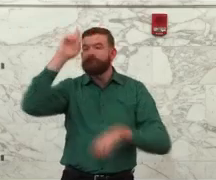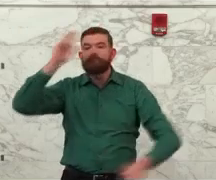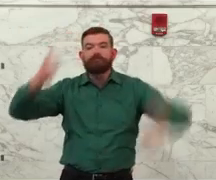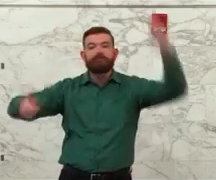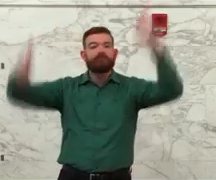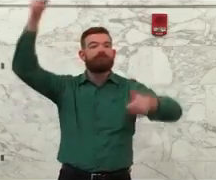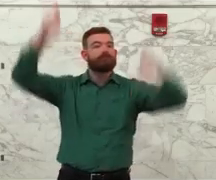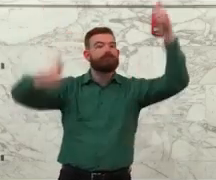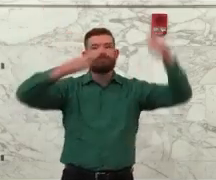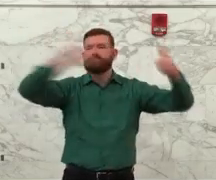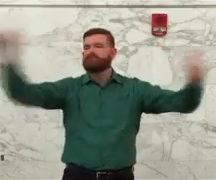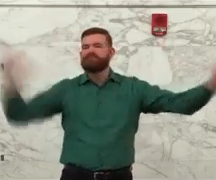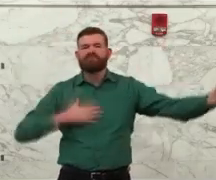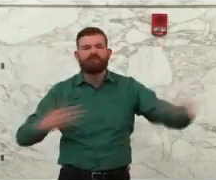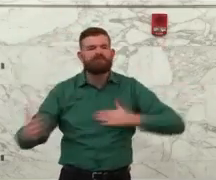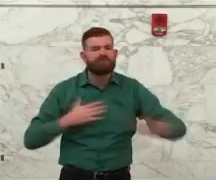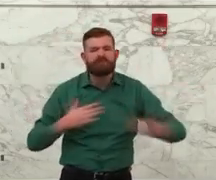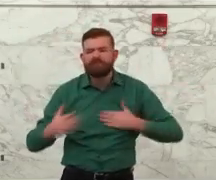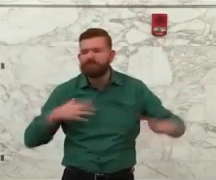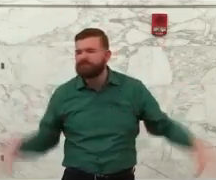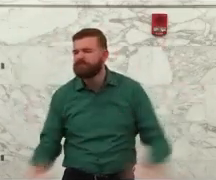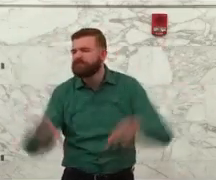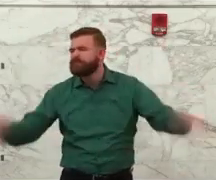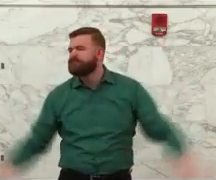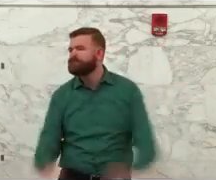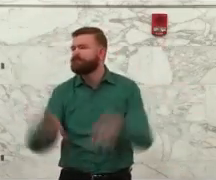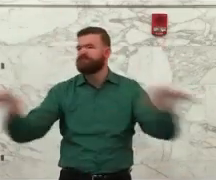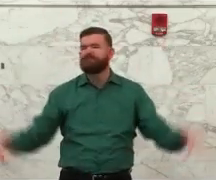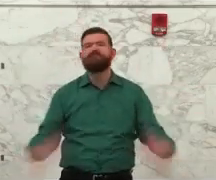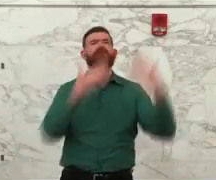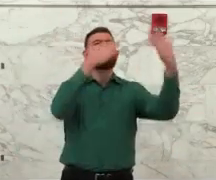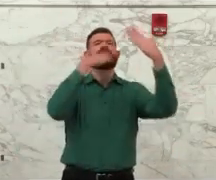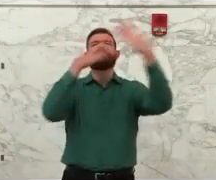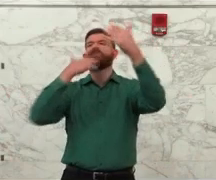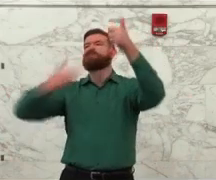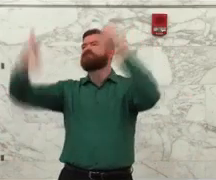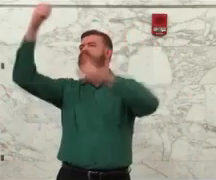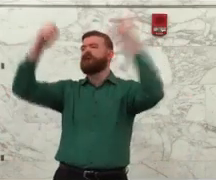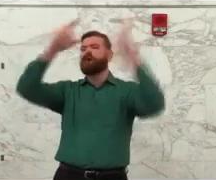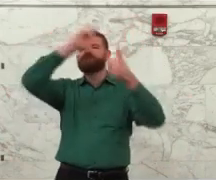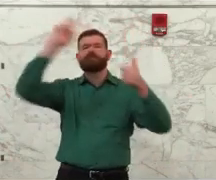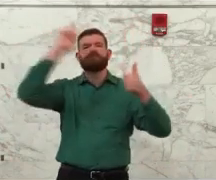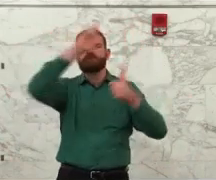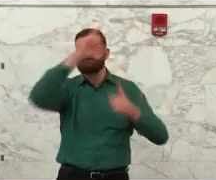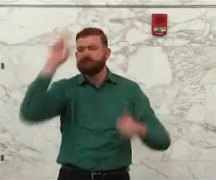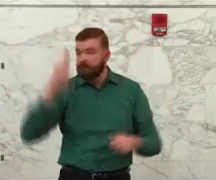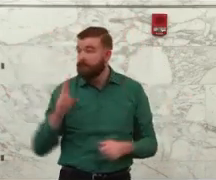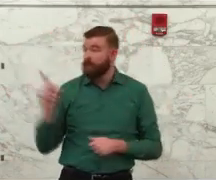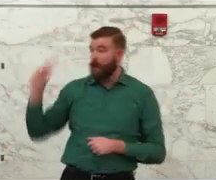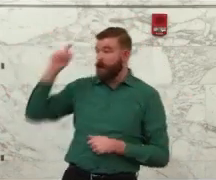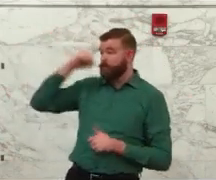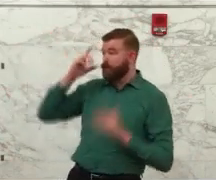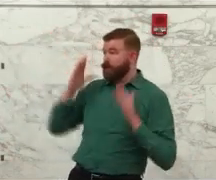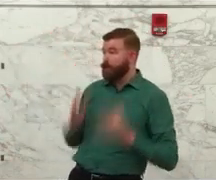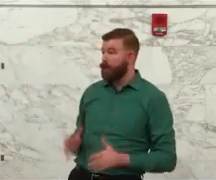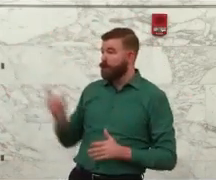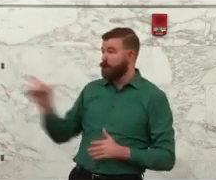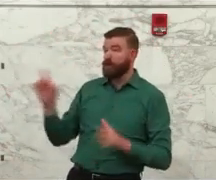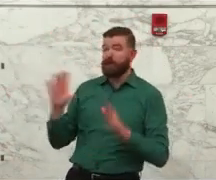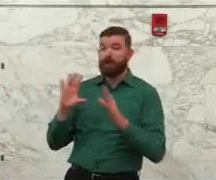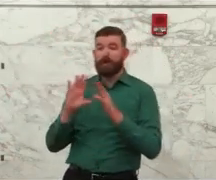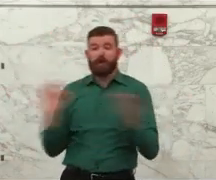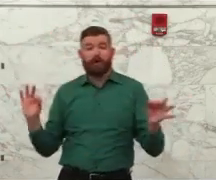partnering with us on this initiative. As the governor said, we're announcing 442 new cases for a total